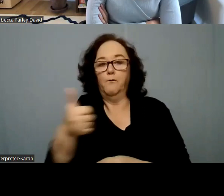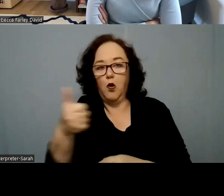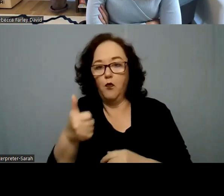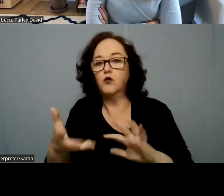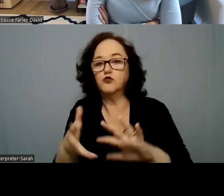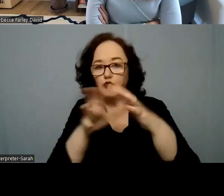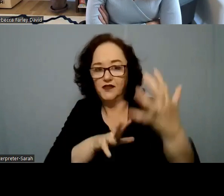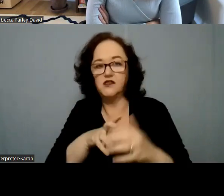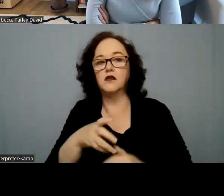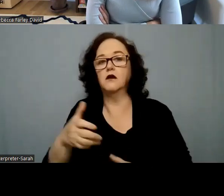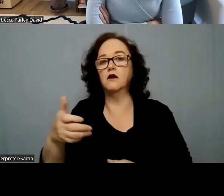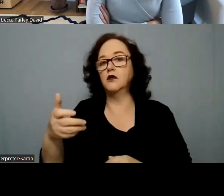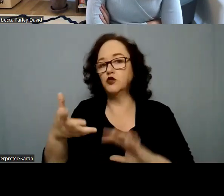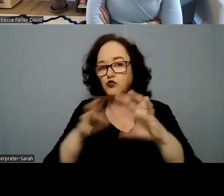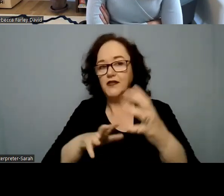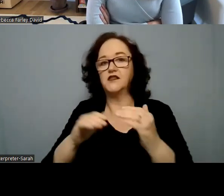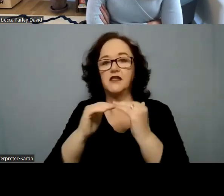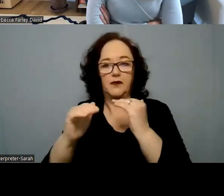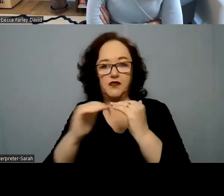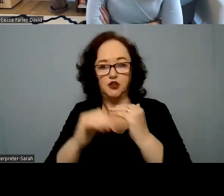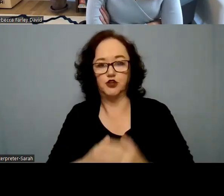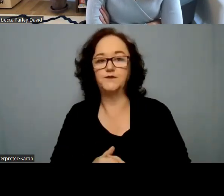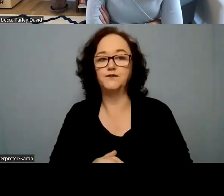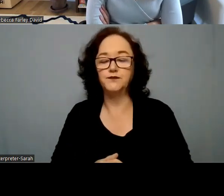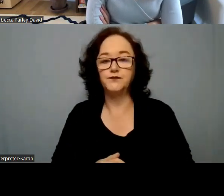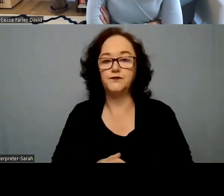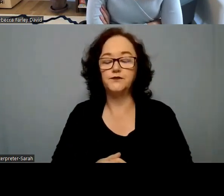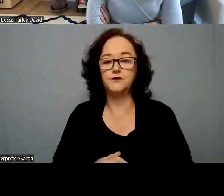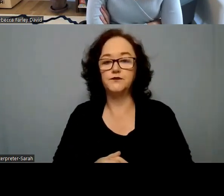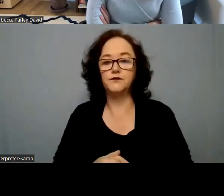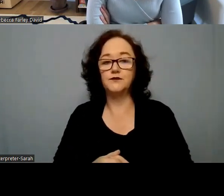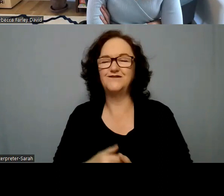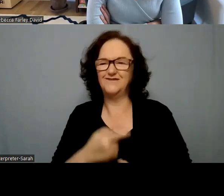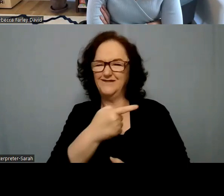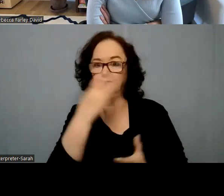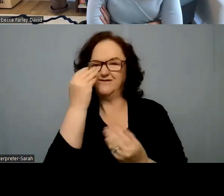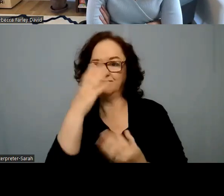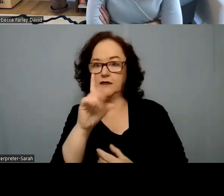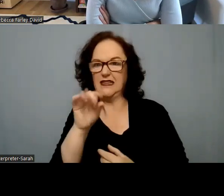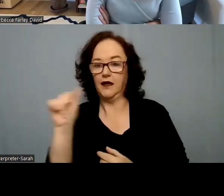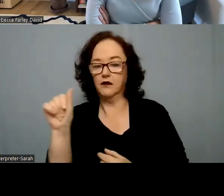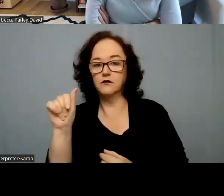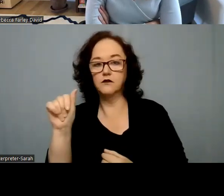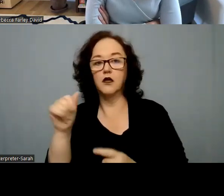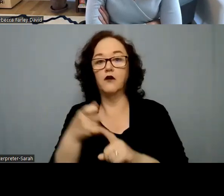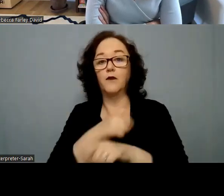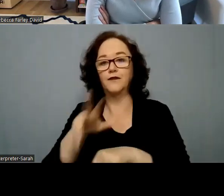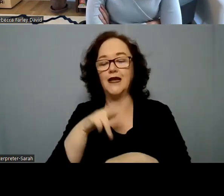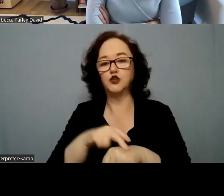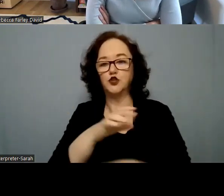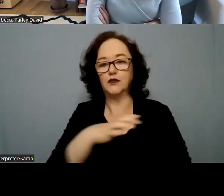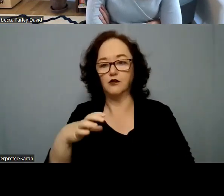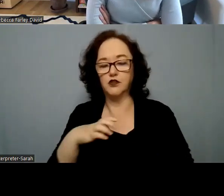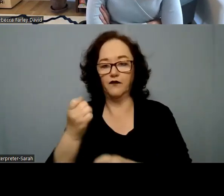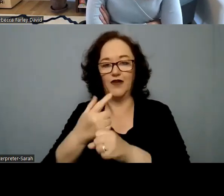communities served by a CCBHC. And so this data is drawn from the National Council's annual CCBHC